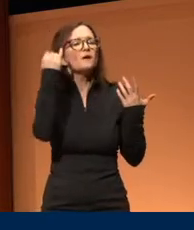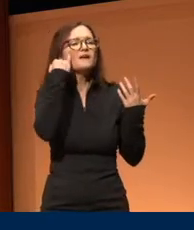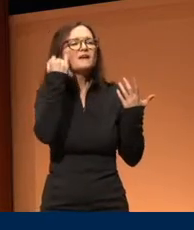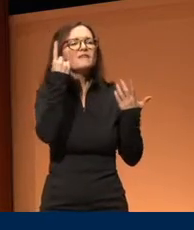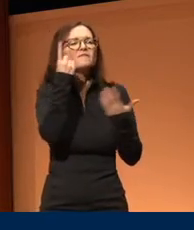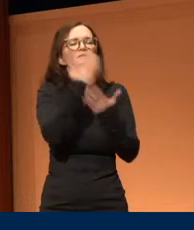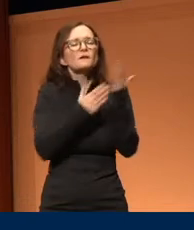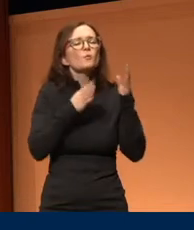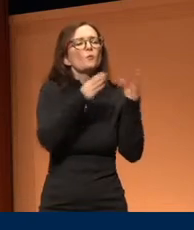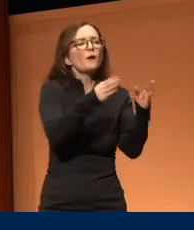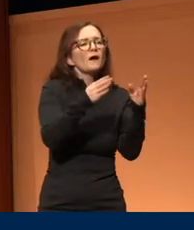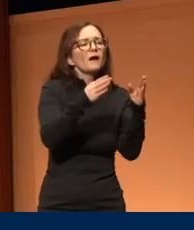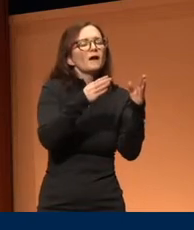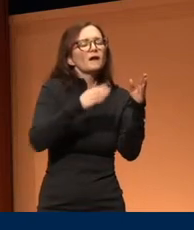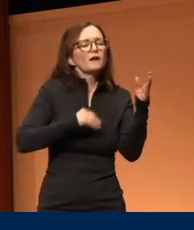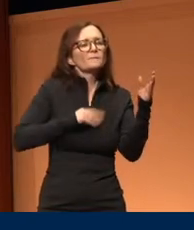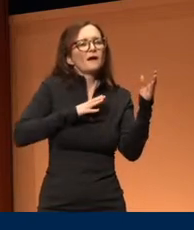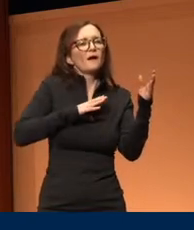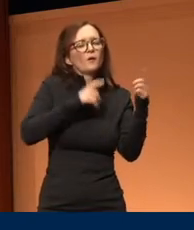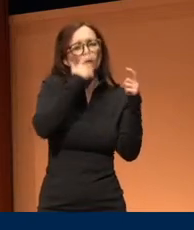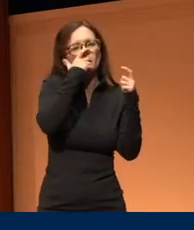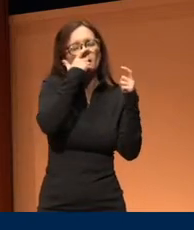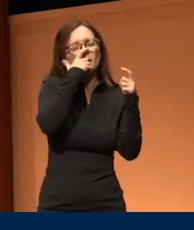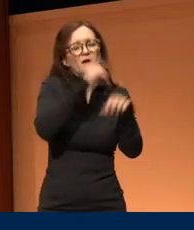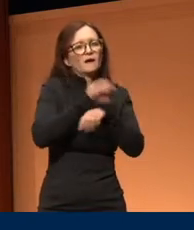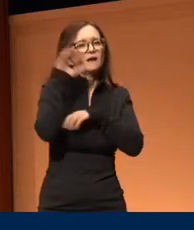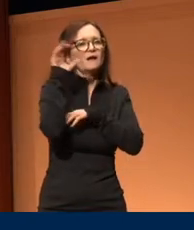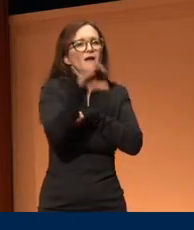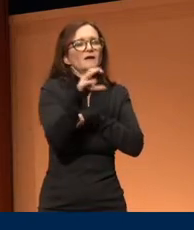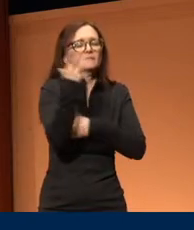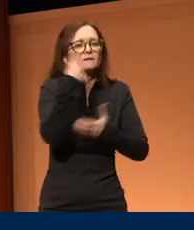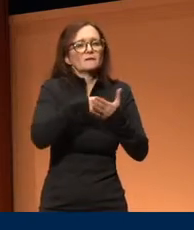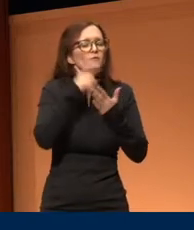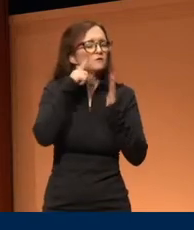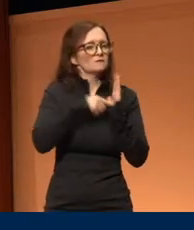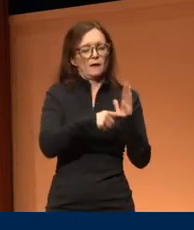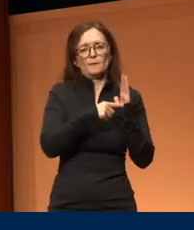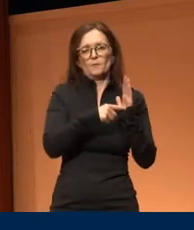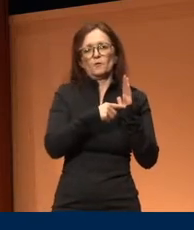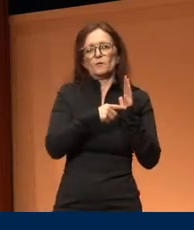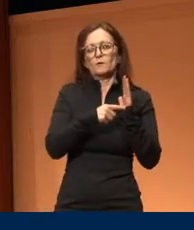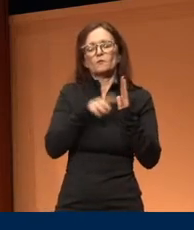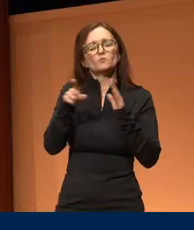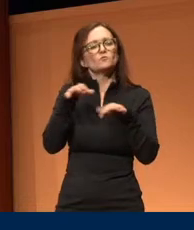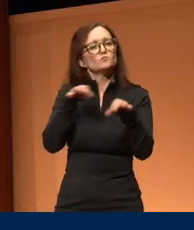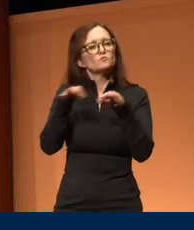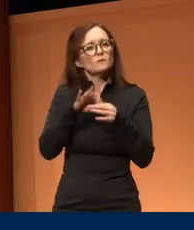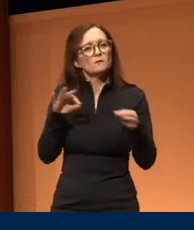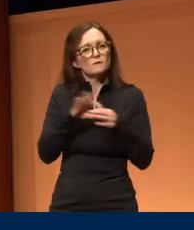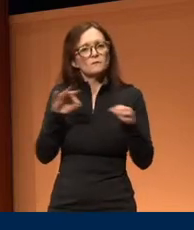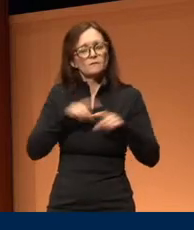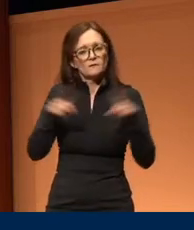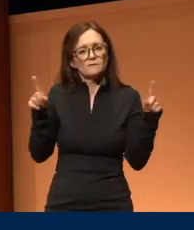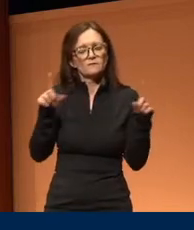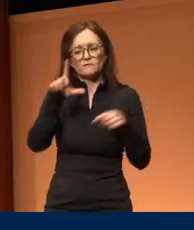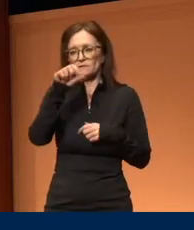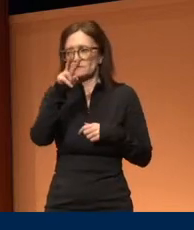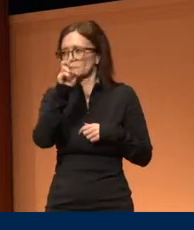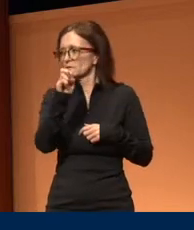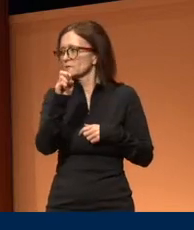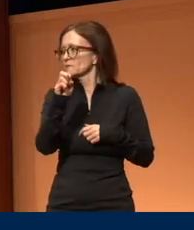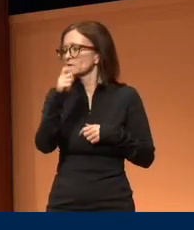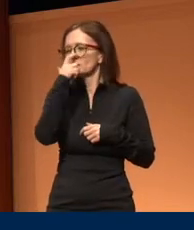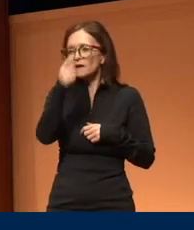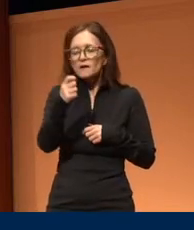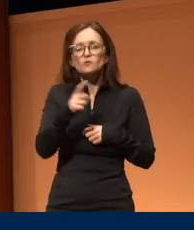some of that like power and interest narrative to come back in. One particular example being You describe there being a different sort of love and interest in